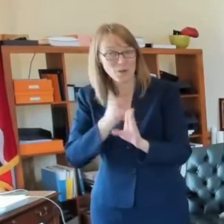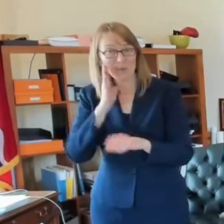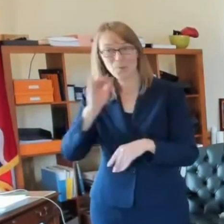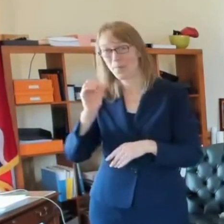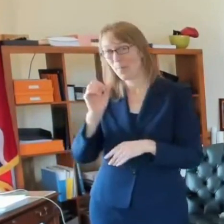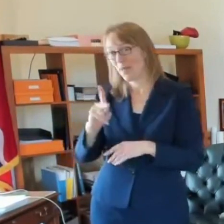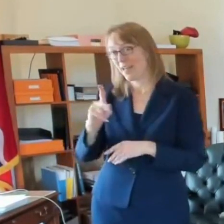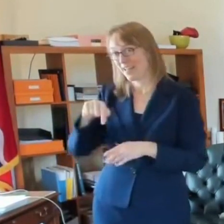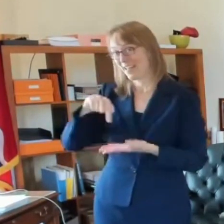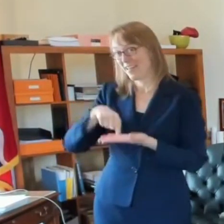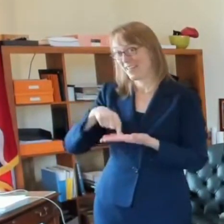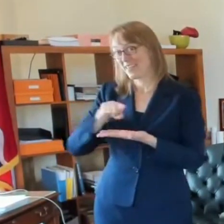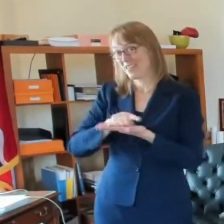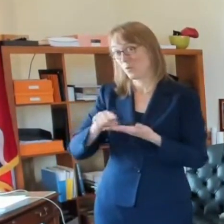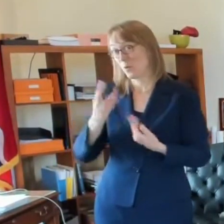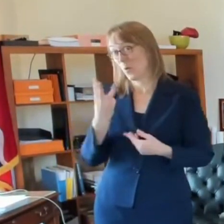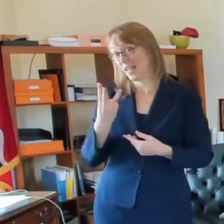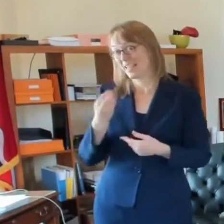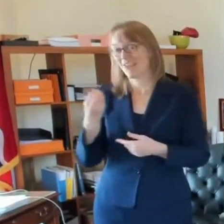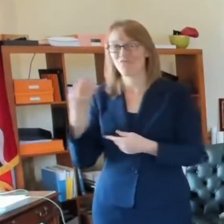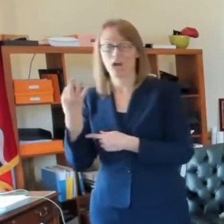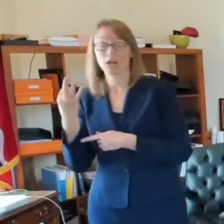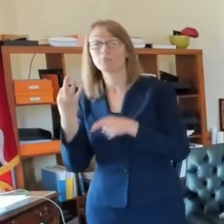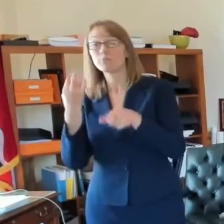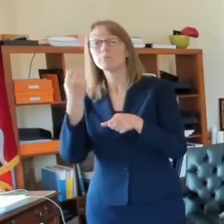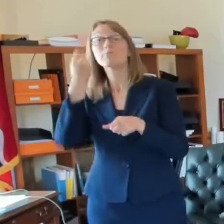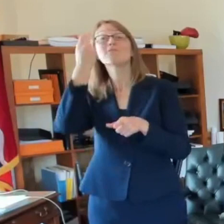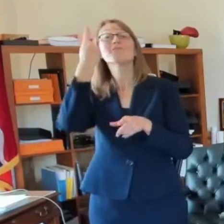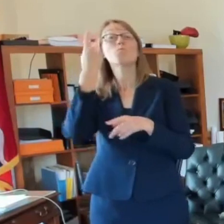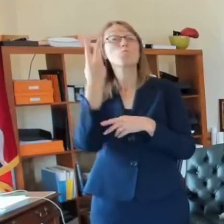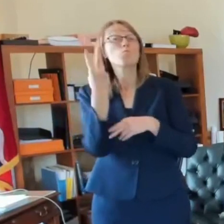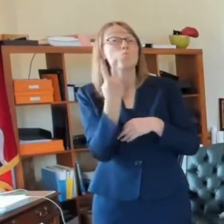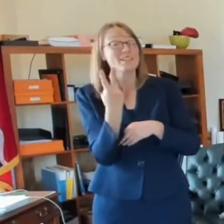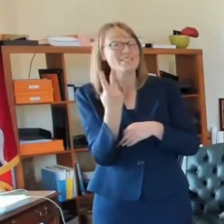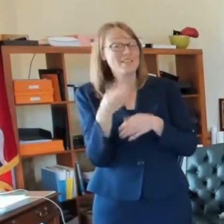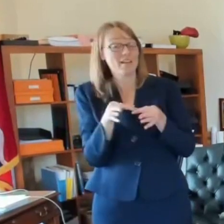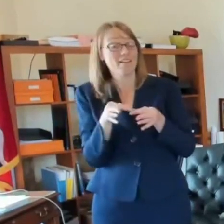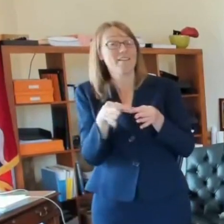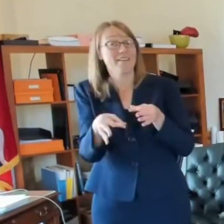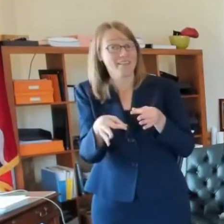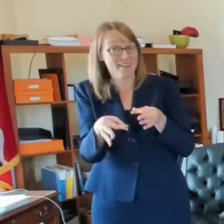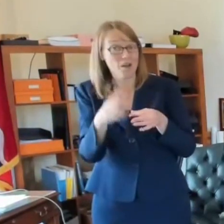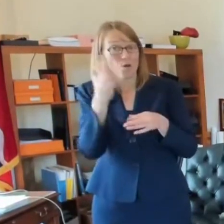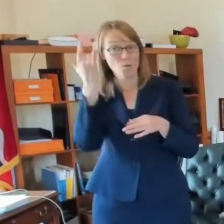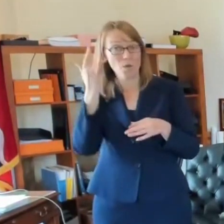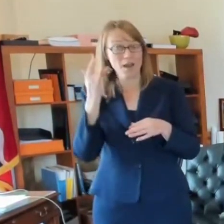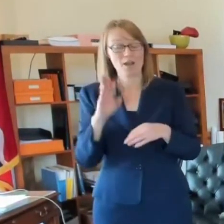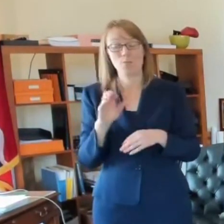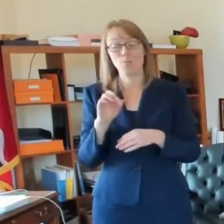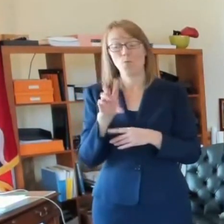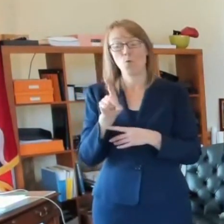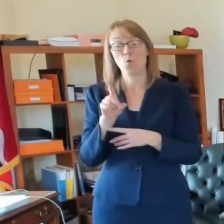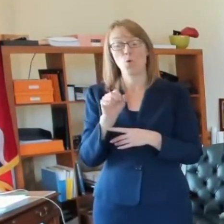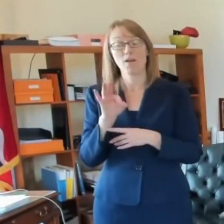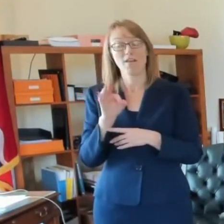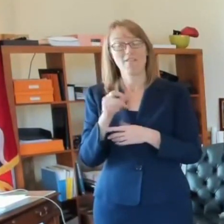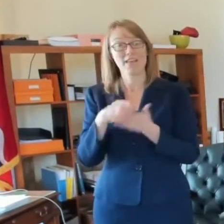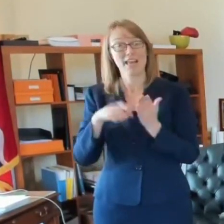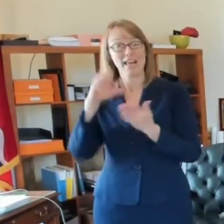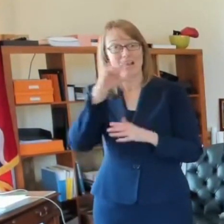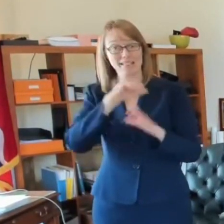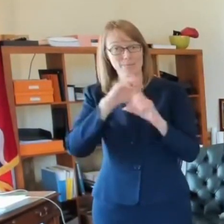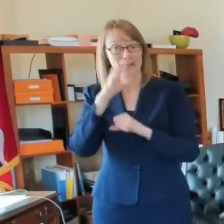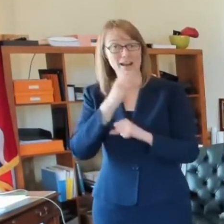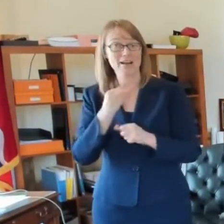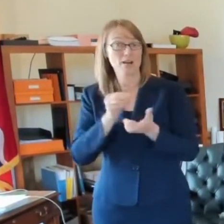the plan this week. Wednesday we're going to be late coming on because there's a Board of Estimate and Apportionment meeting Wednesday at 2